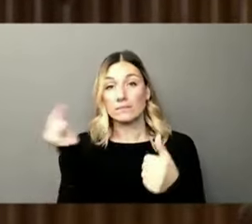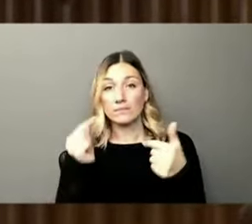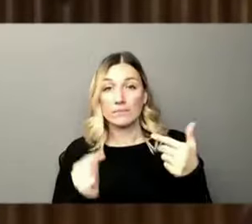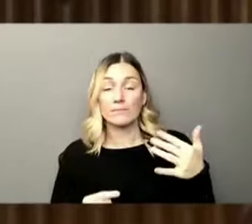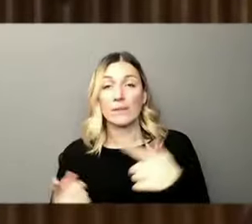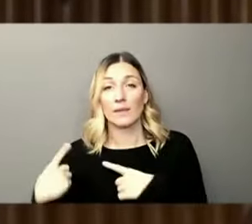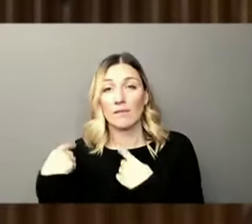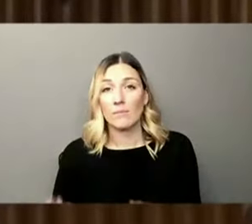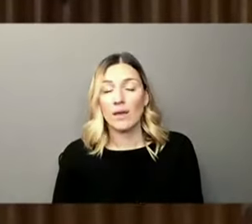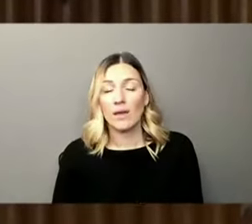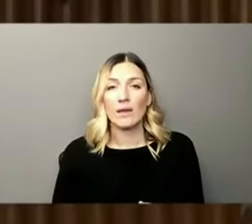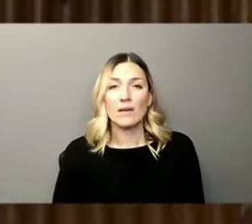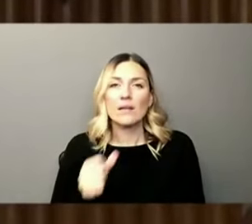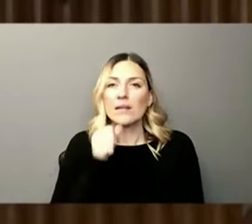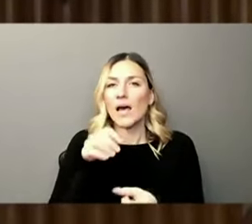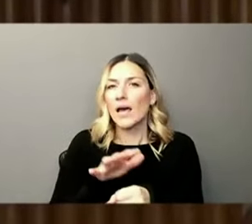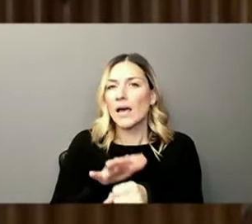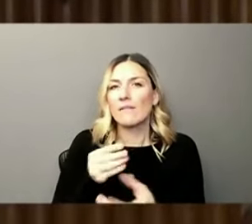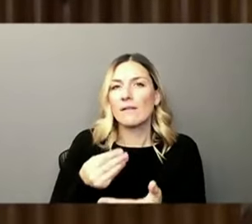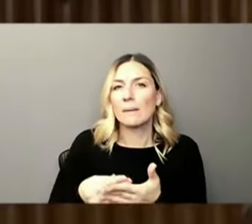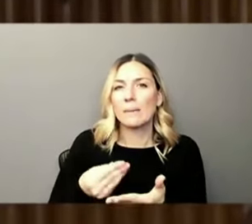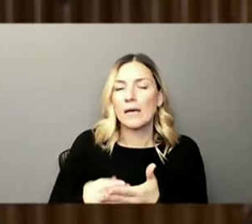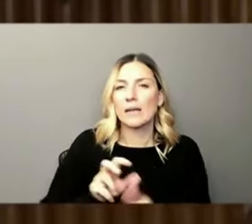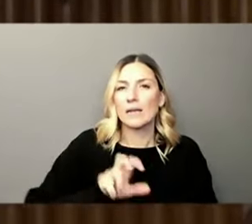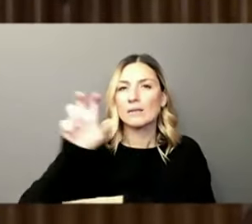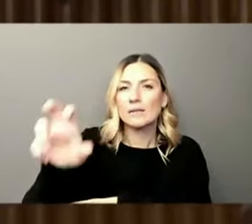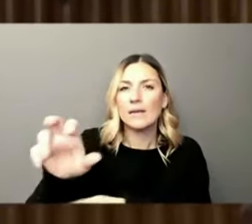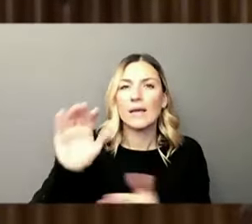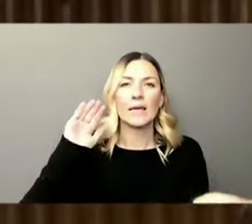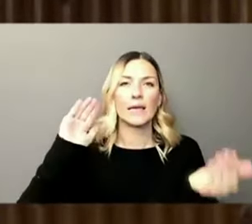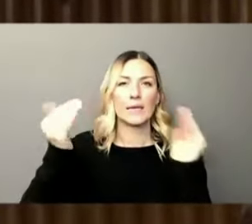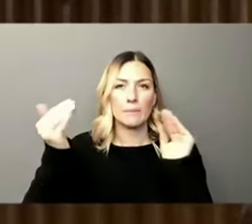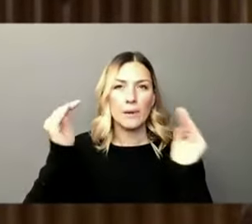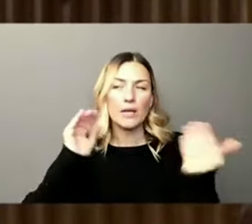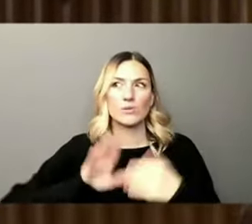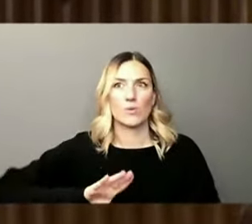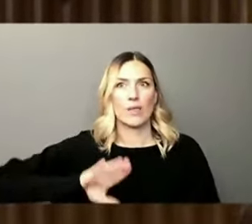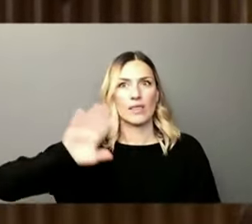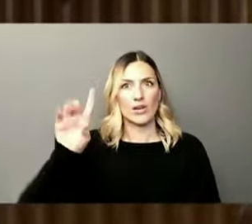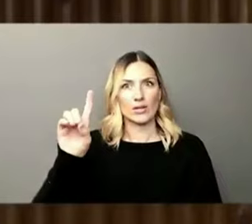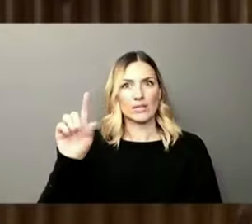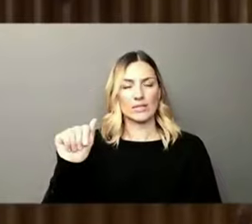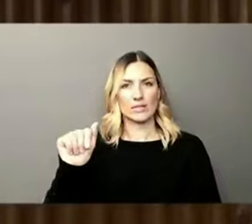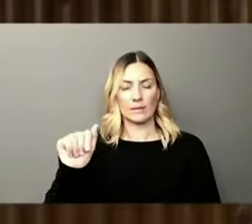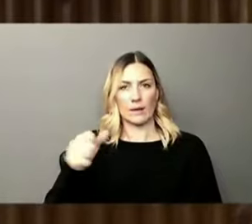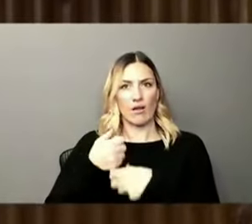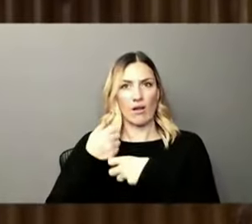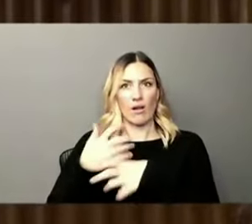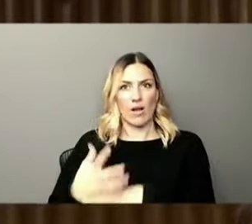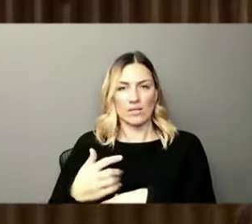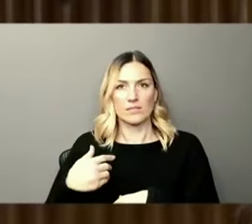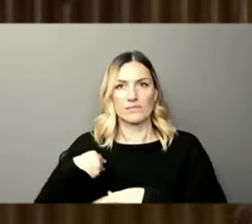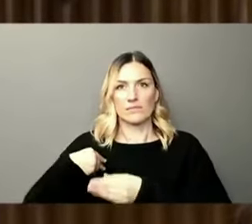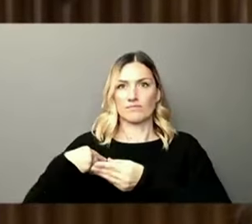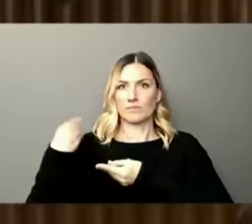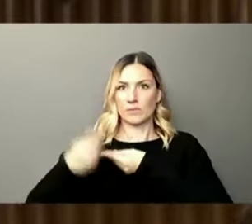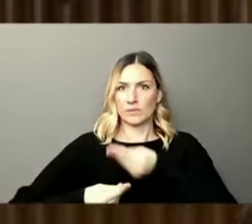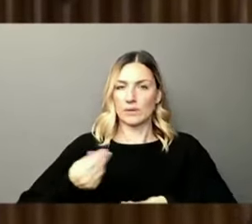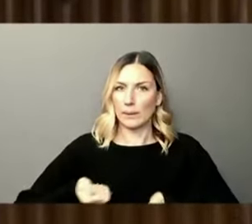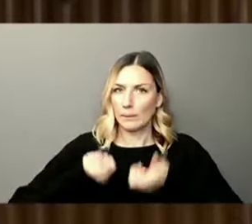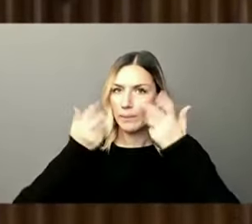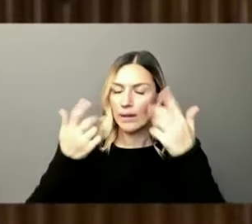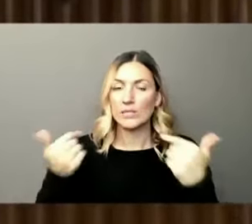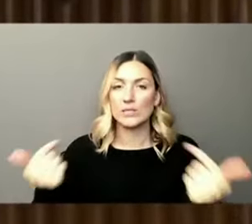very underfunded compared to the disability that they have contributed to over generations. And so for me, I think